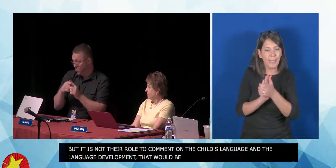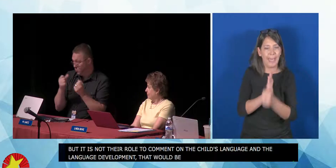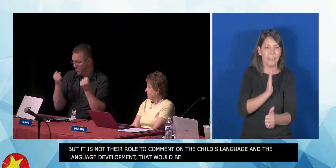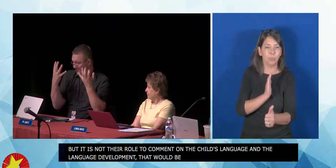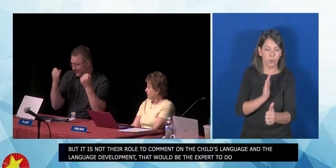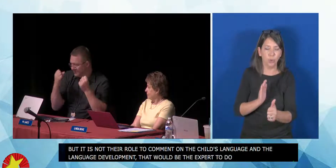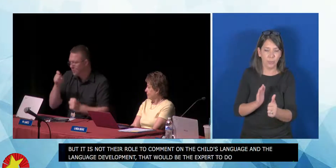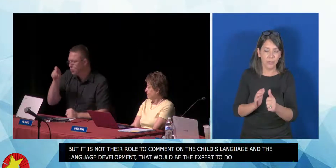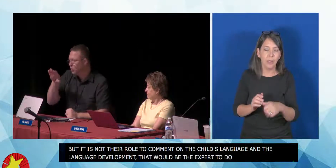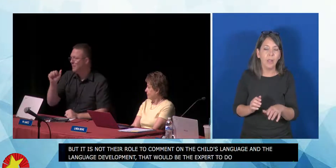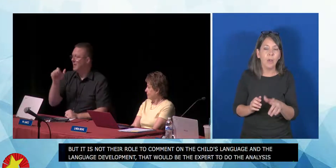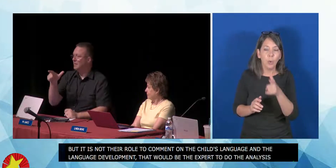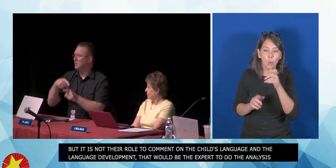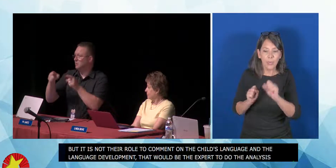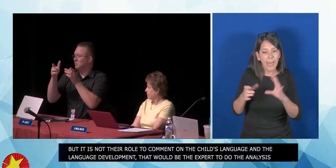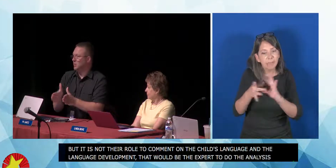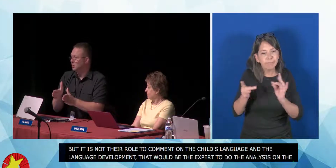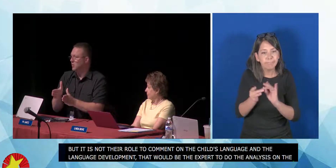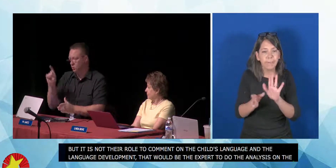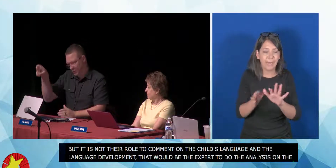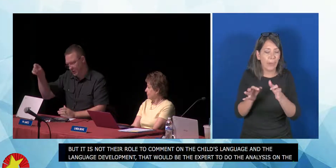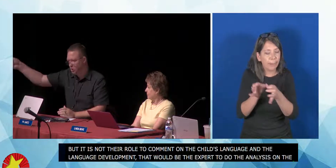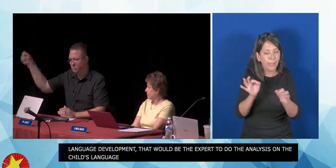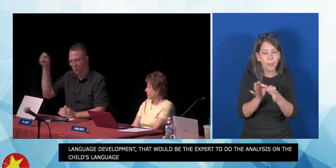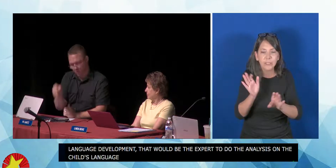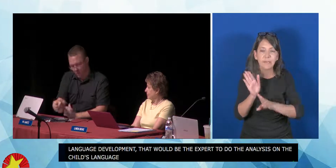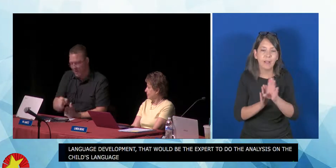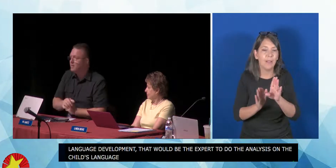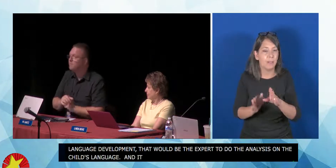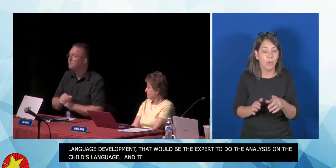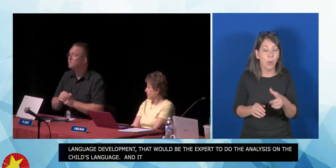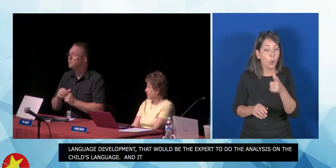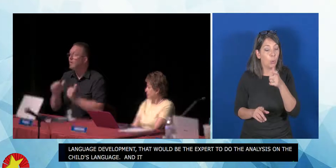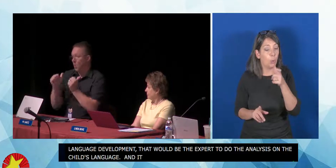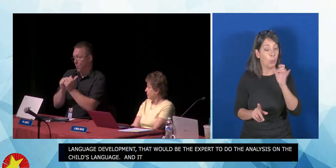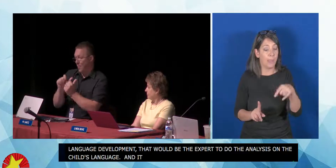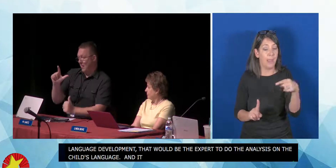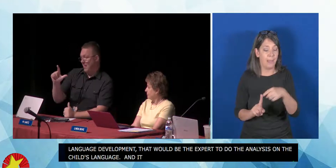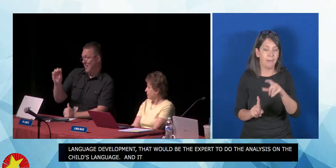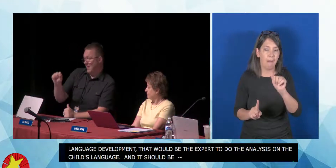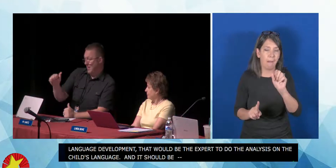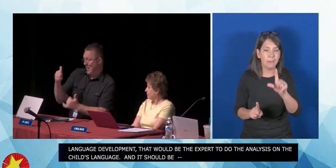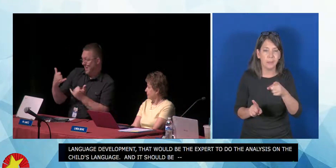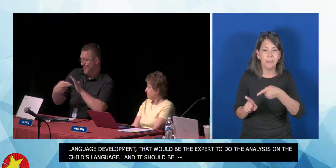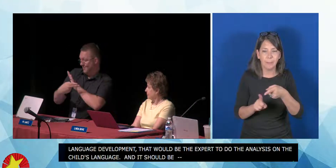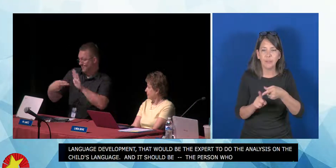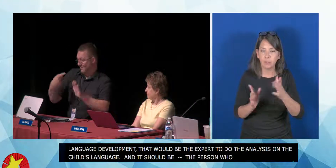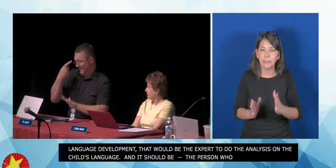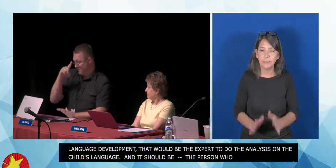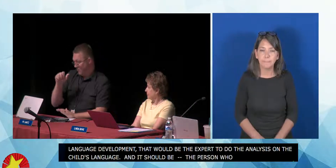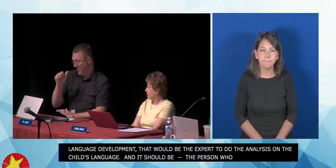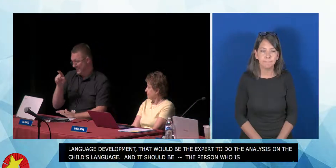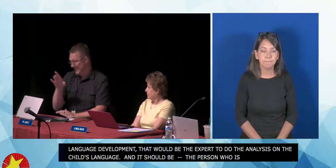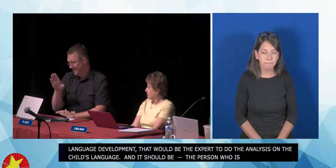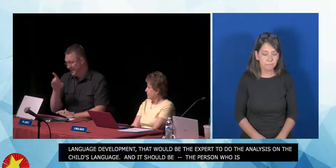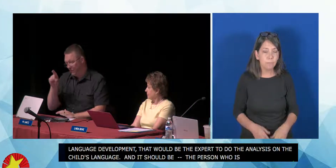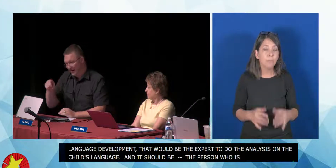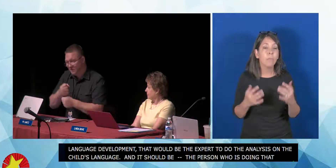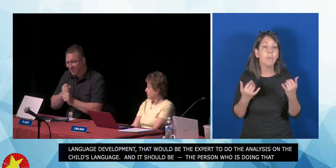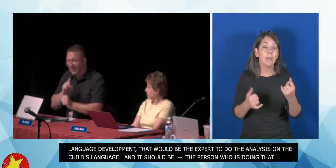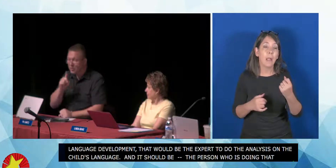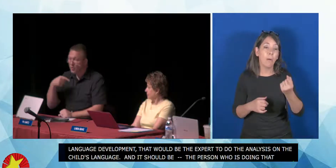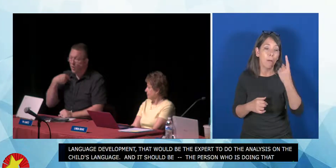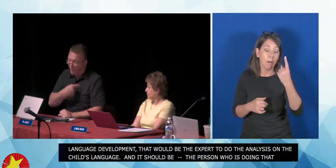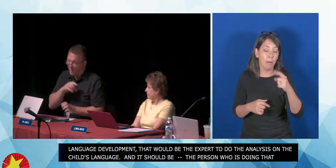child's language, and it should be someone, the person that's doing that should be the ASL specialist. Now,